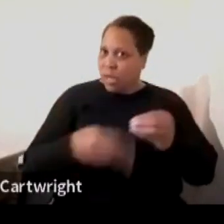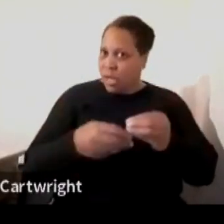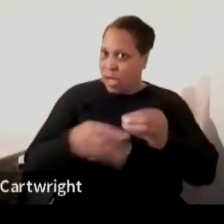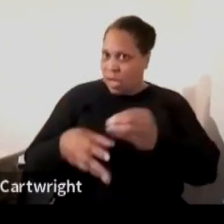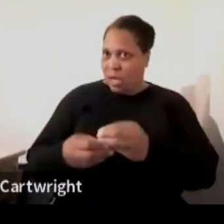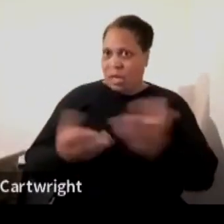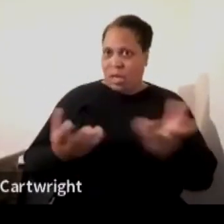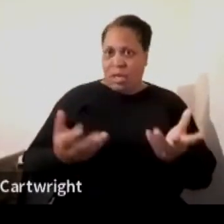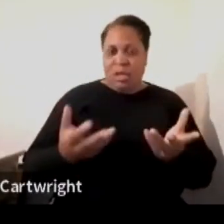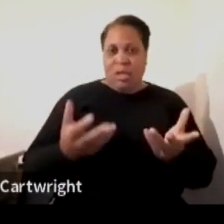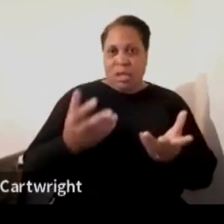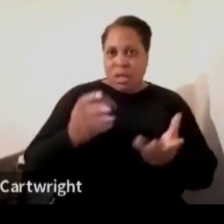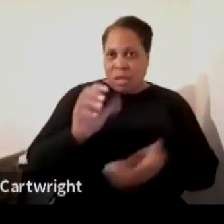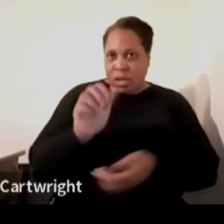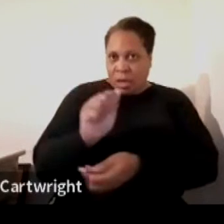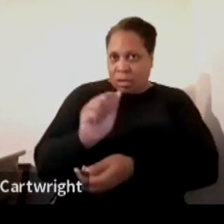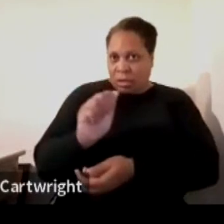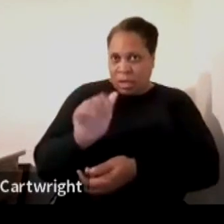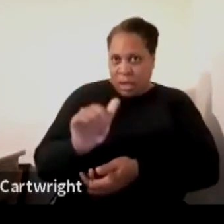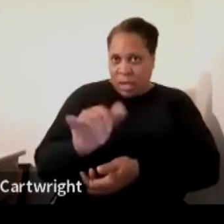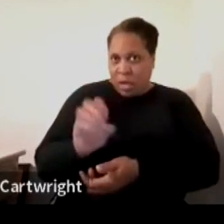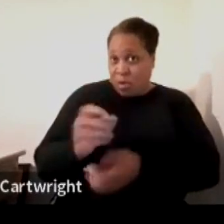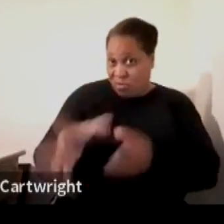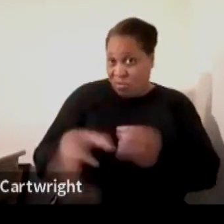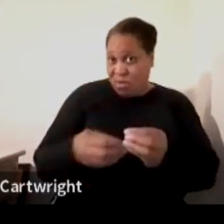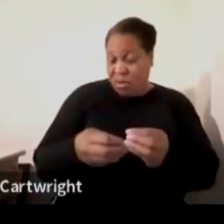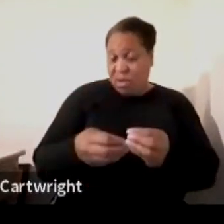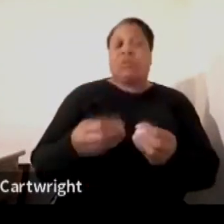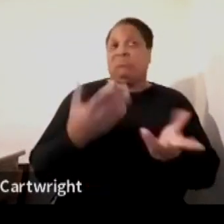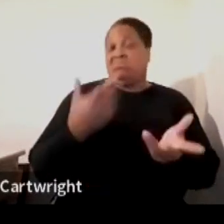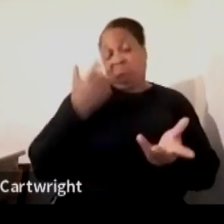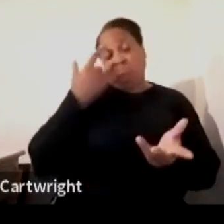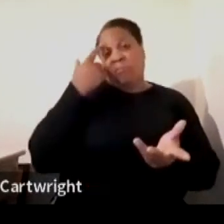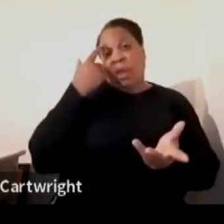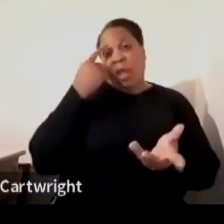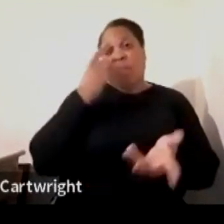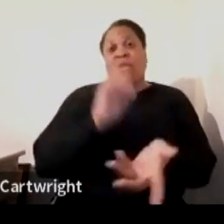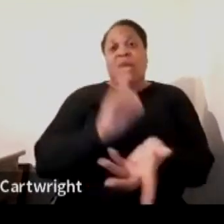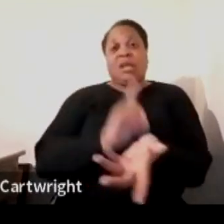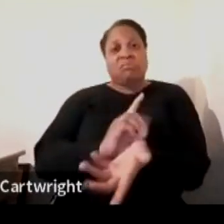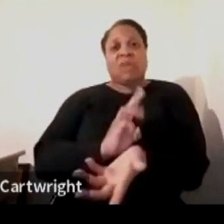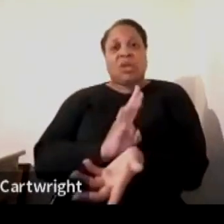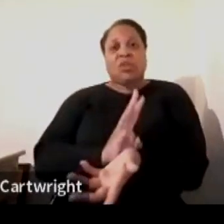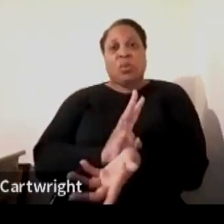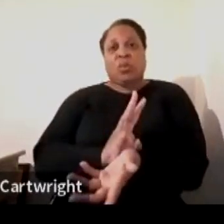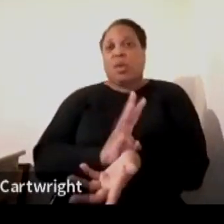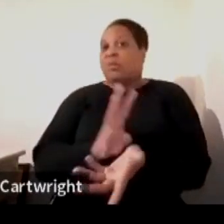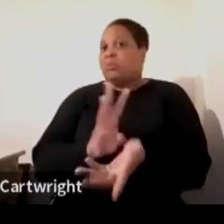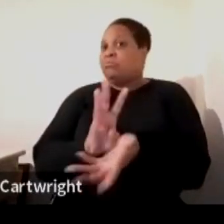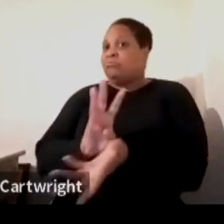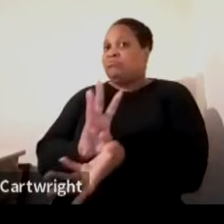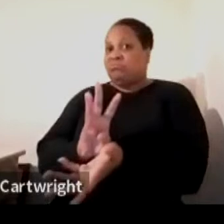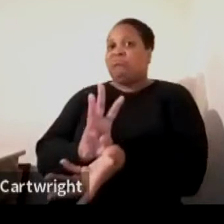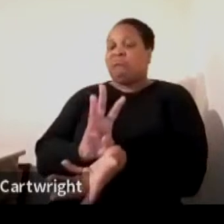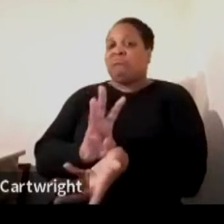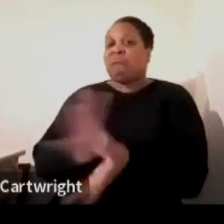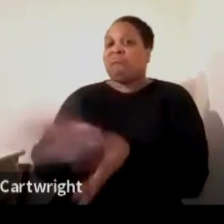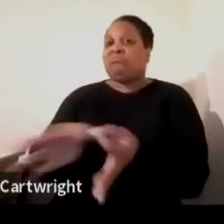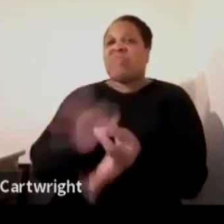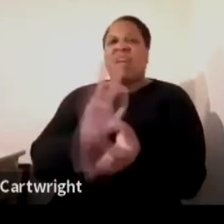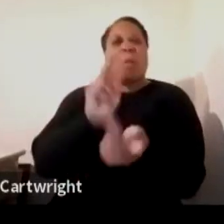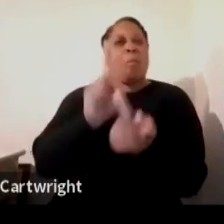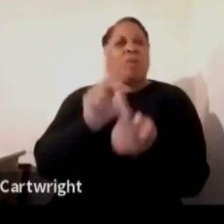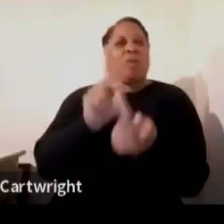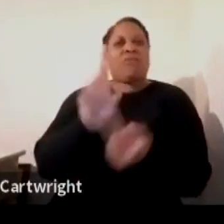No, I think Dr. Weldon has explained that perfectly well. The data is still being developed. This